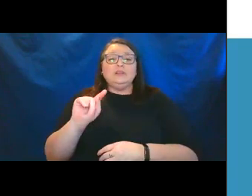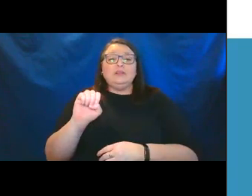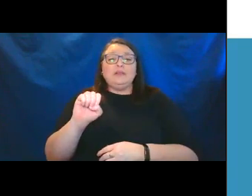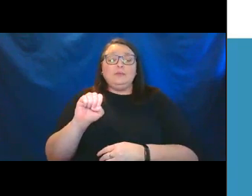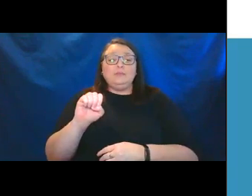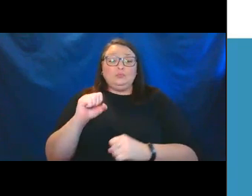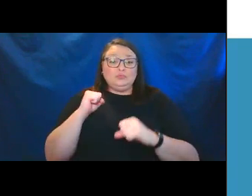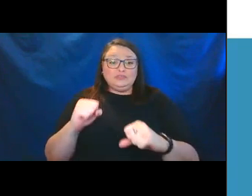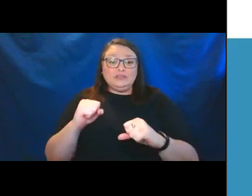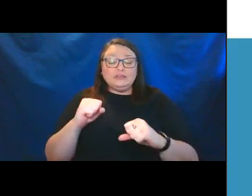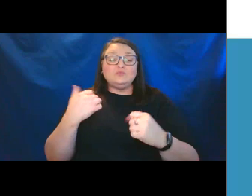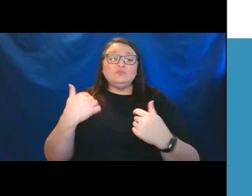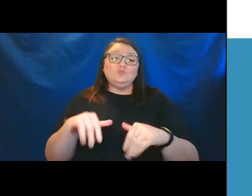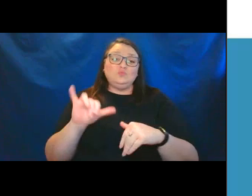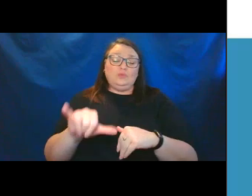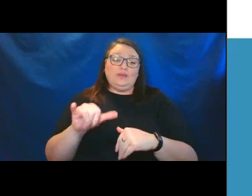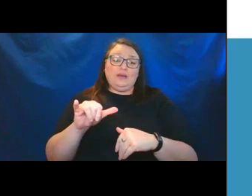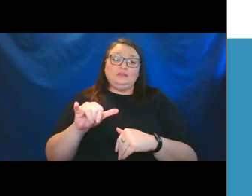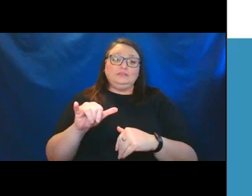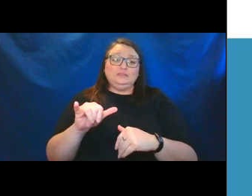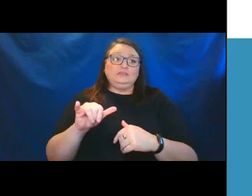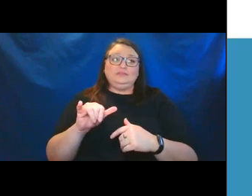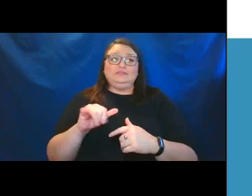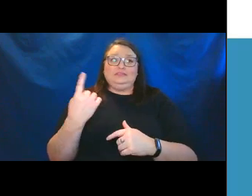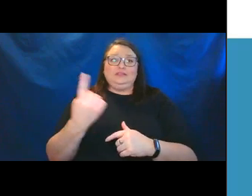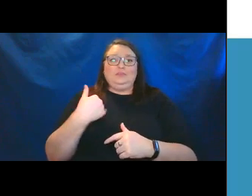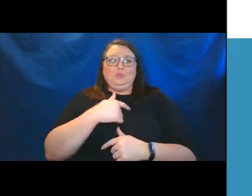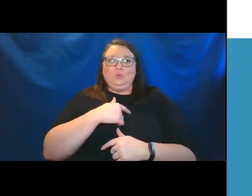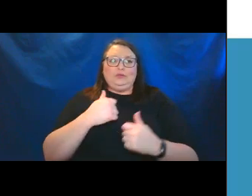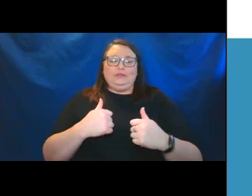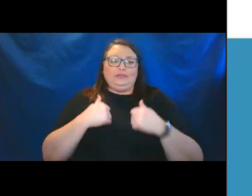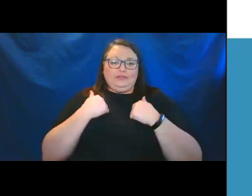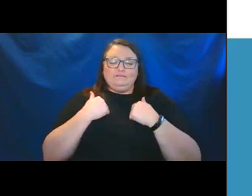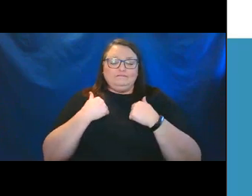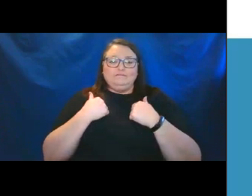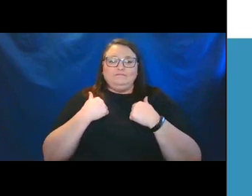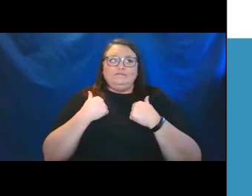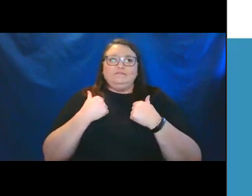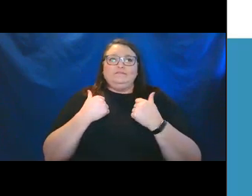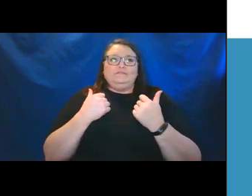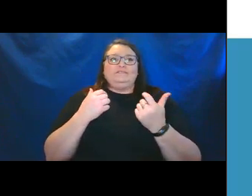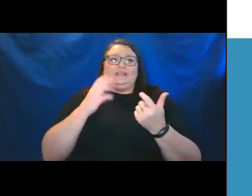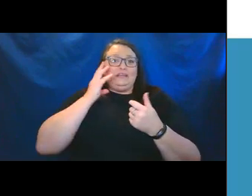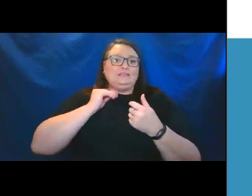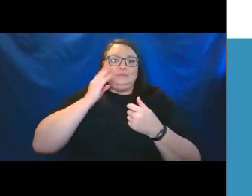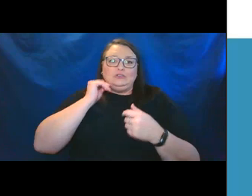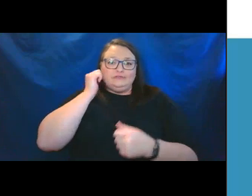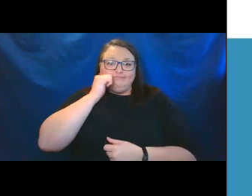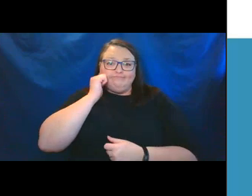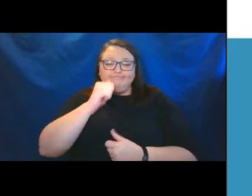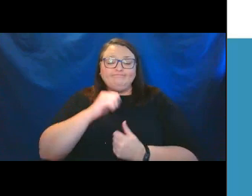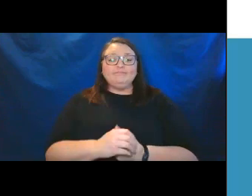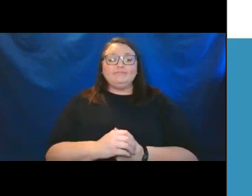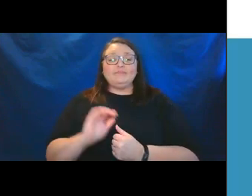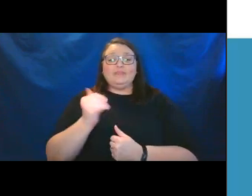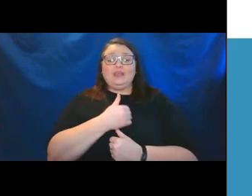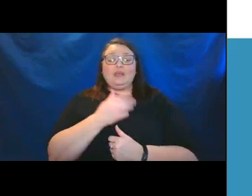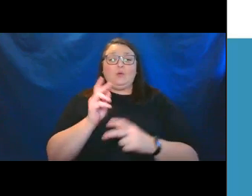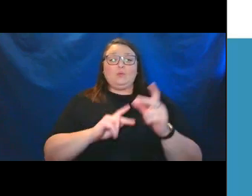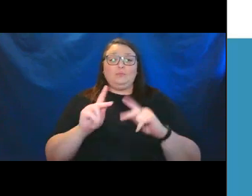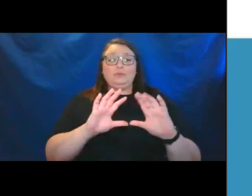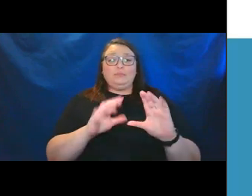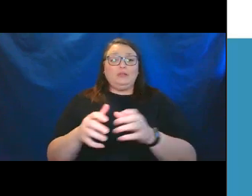a thing that is a lived and real visceral experience. And our people